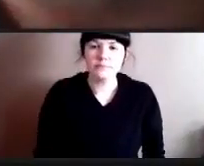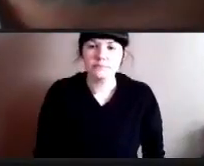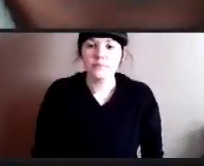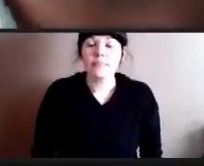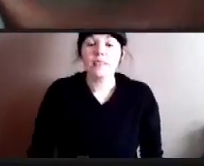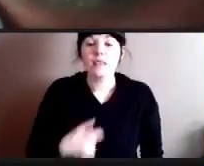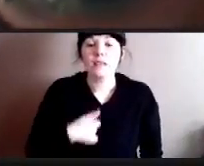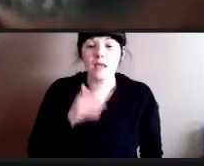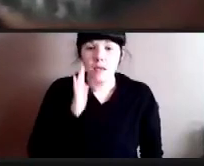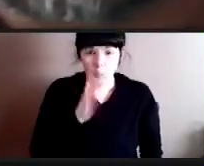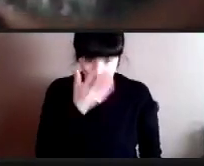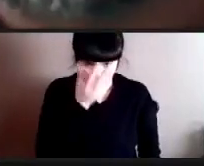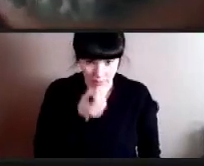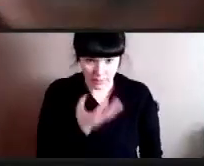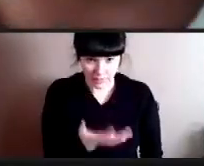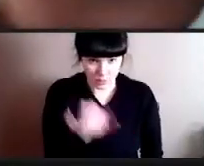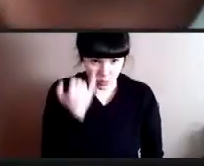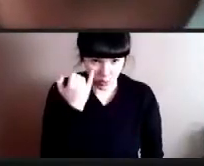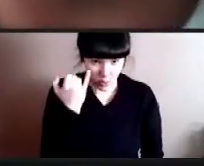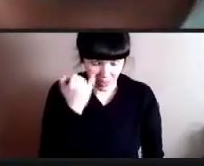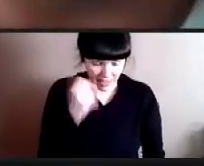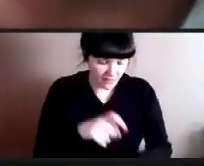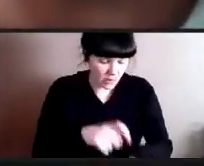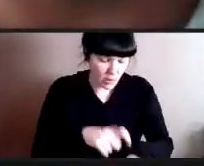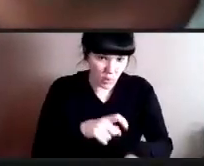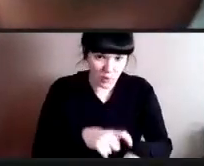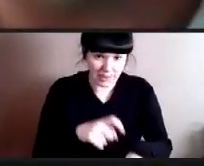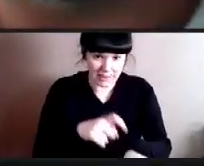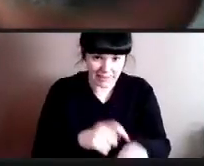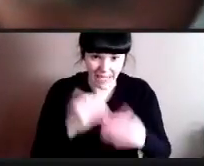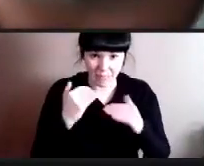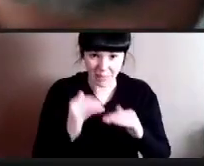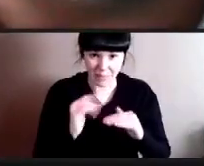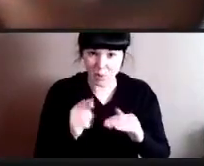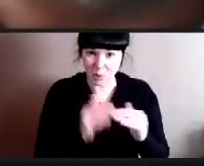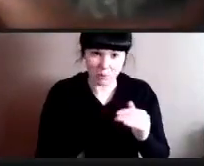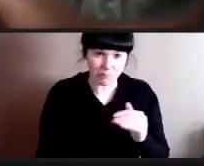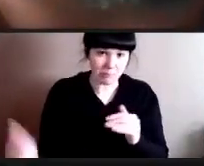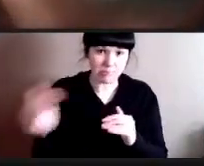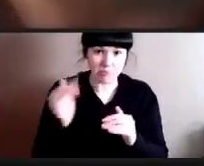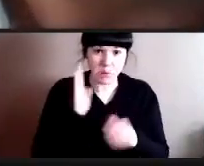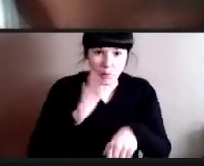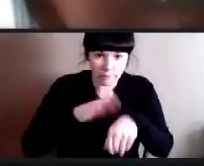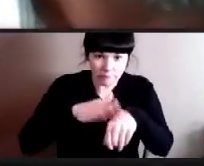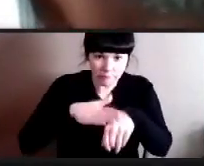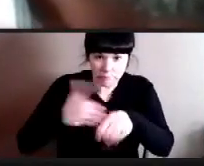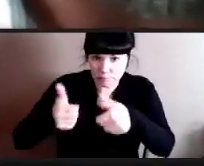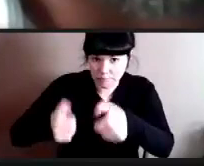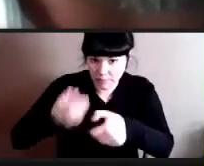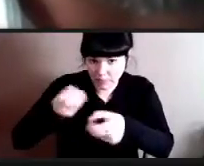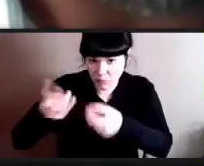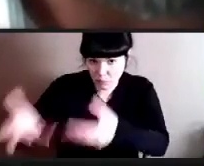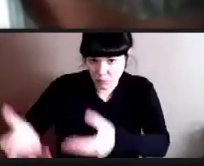go over, either myself or Christine will lovingly jump on the screen to help us move along.